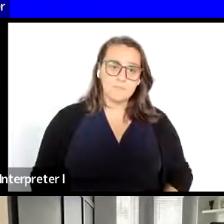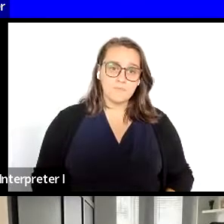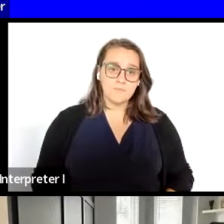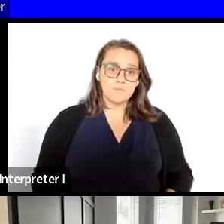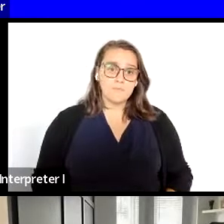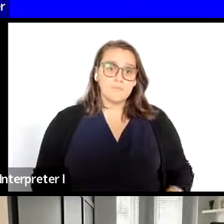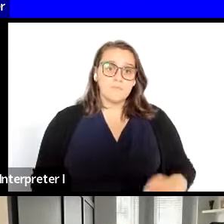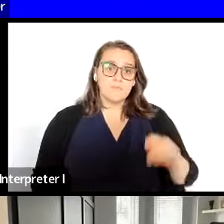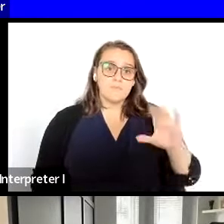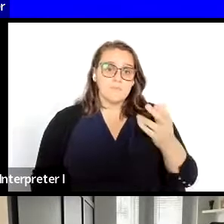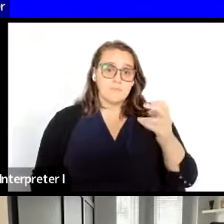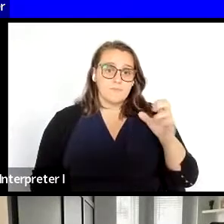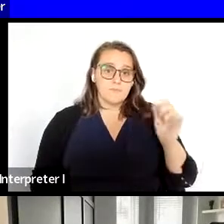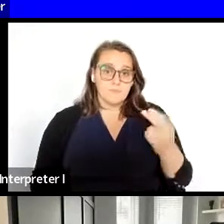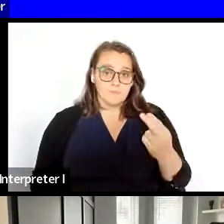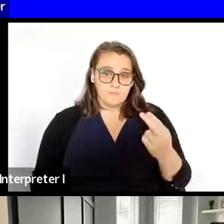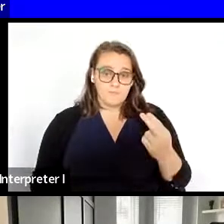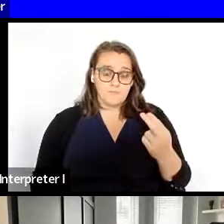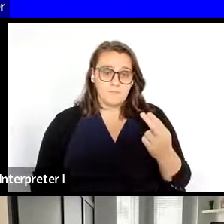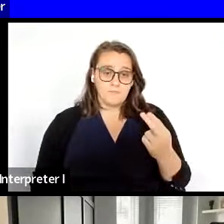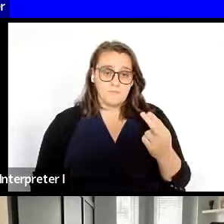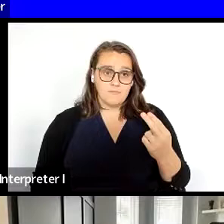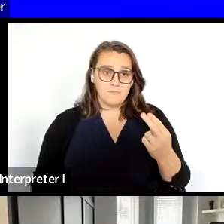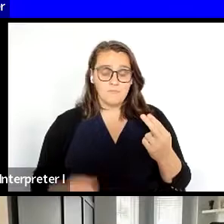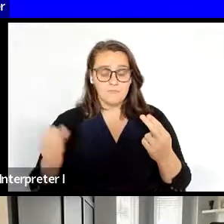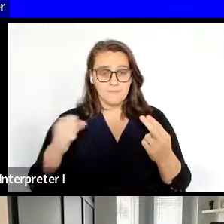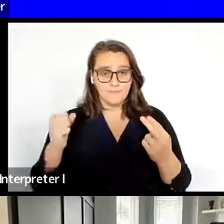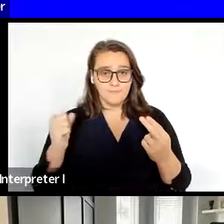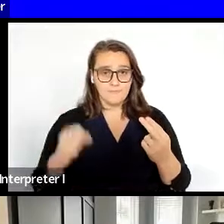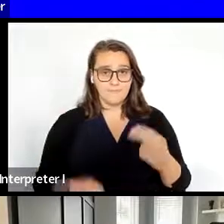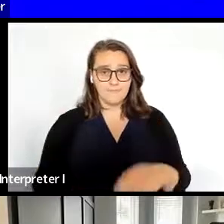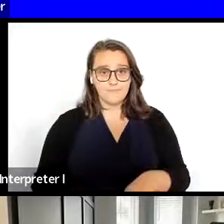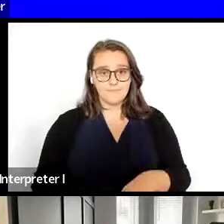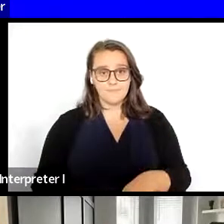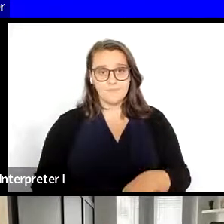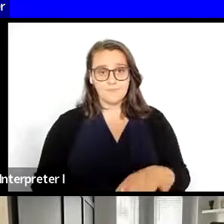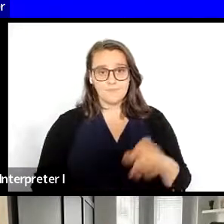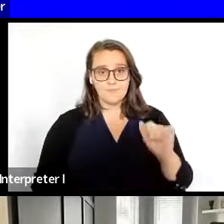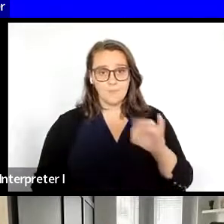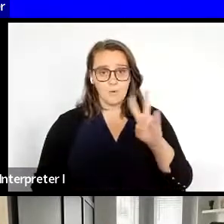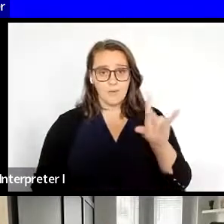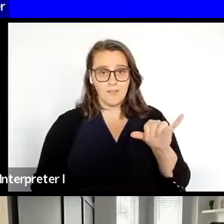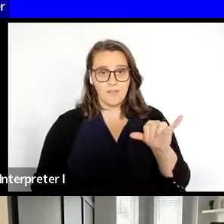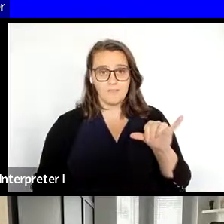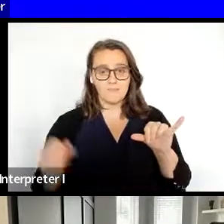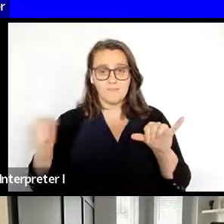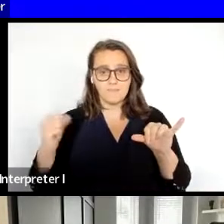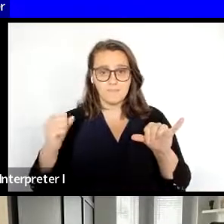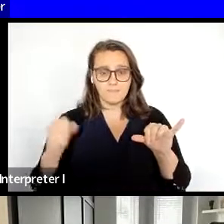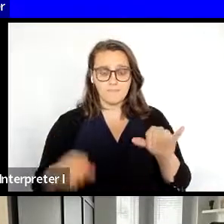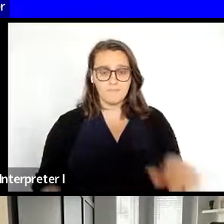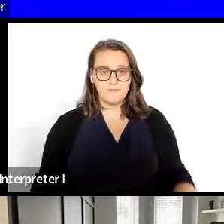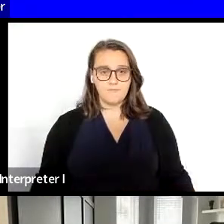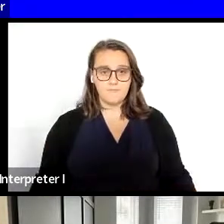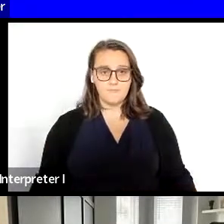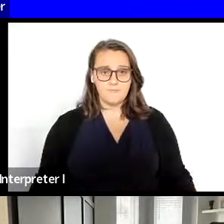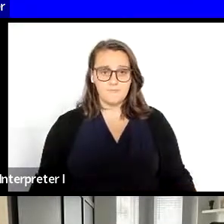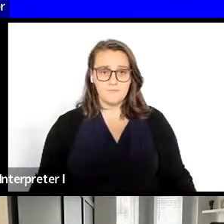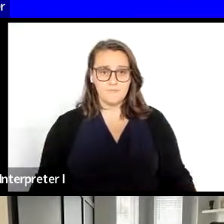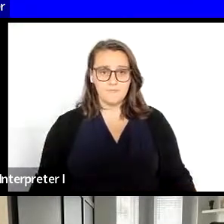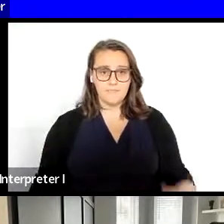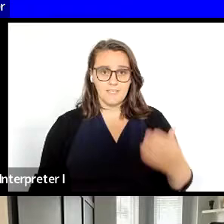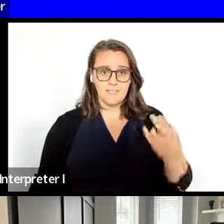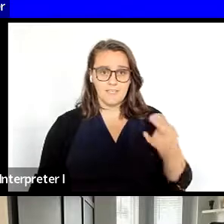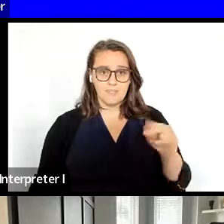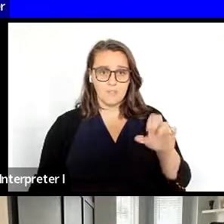Councilmember Che? Yes. Councilmember Che votes yes. Councilmember Gray? Yes. Councilmember Gray votes yes. Councilmember